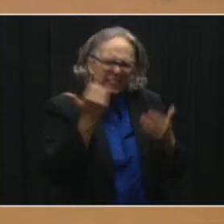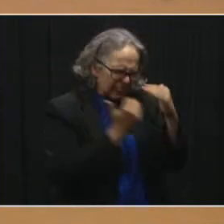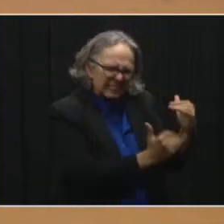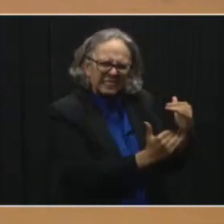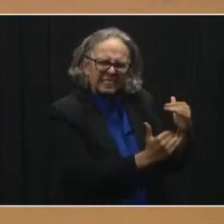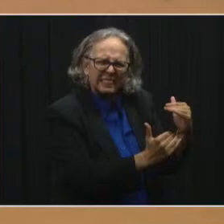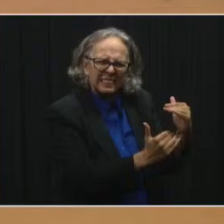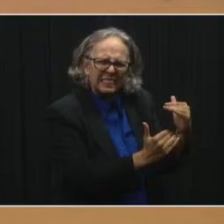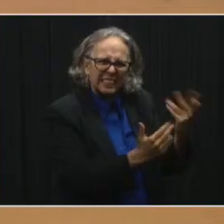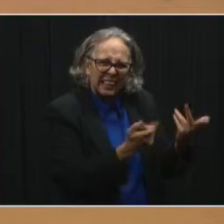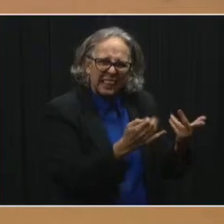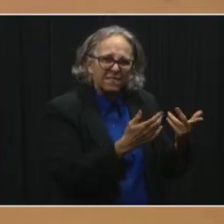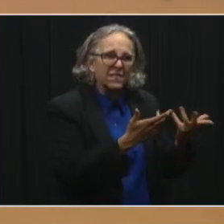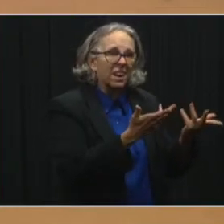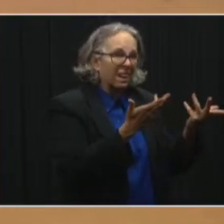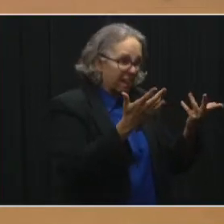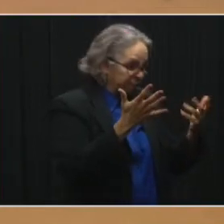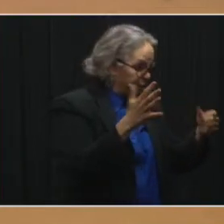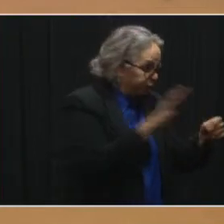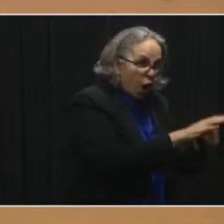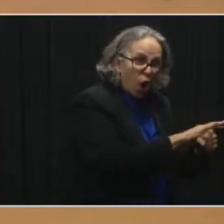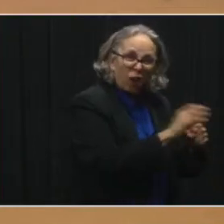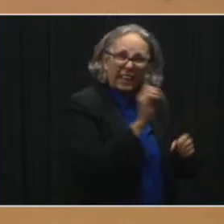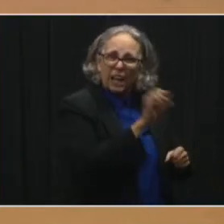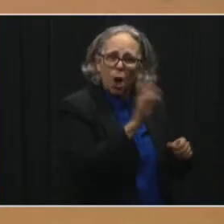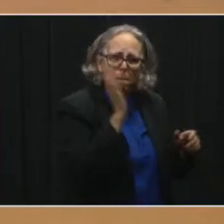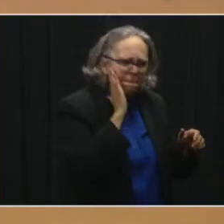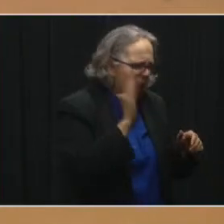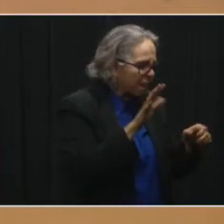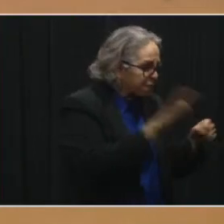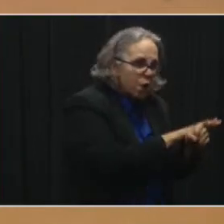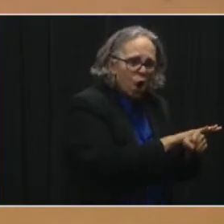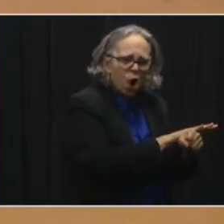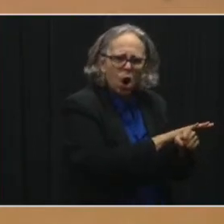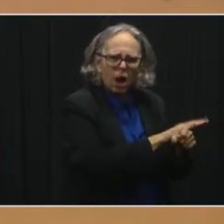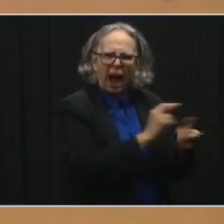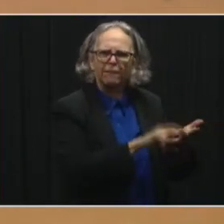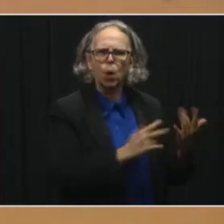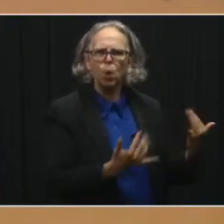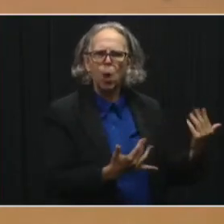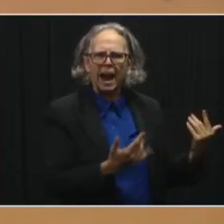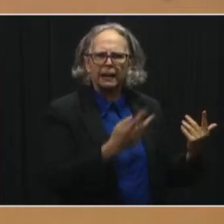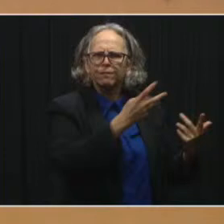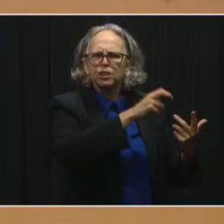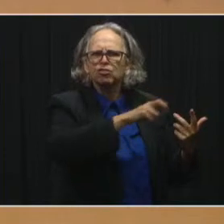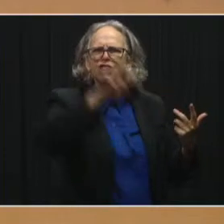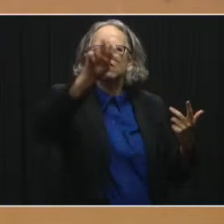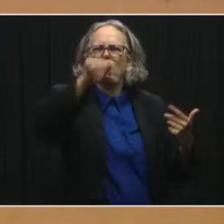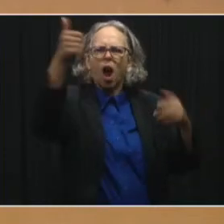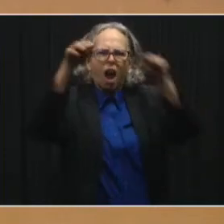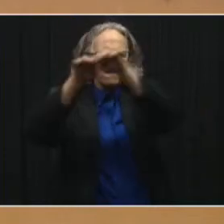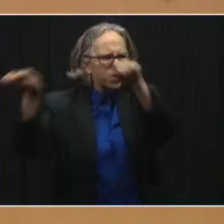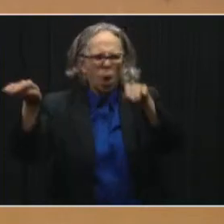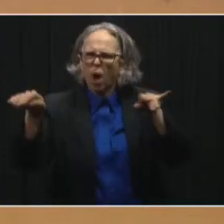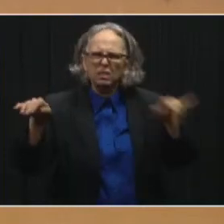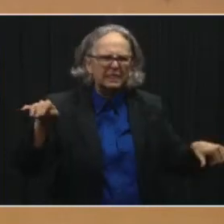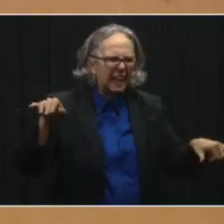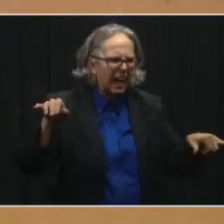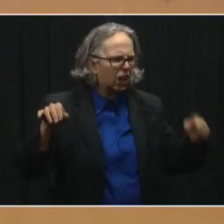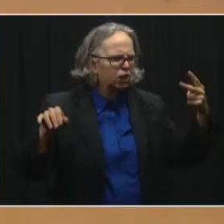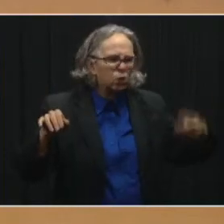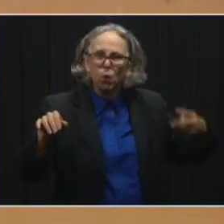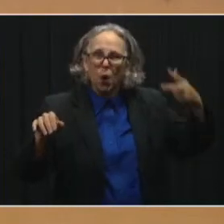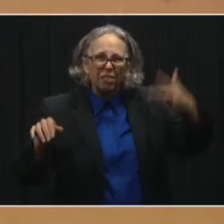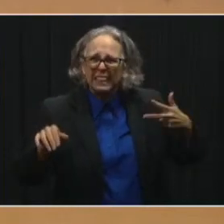our emergency beds as hospital beds to treat patients for 2 days, 3 days, while we're trying to get patients